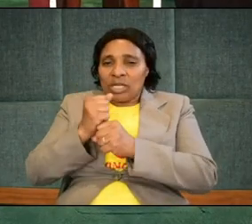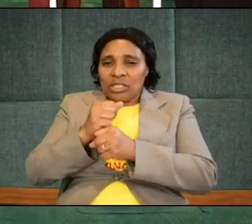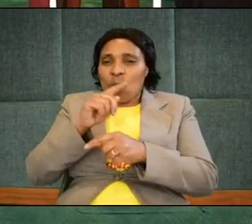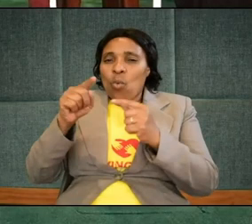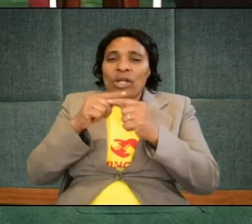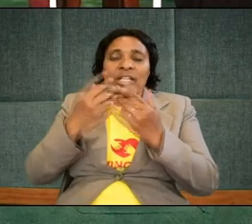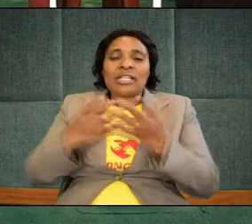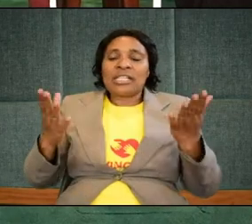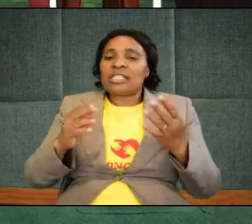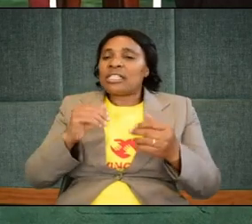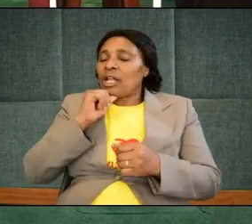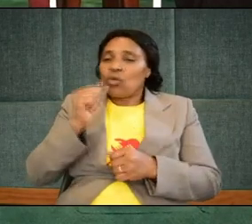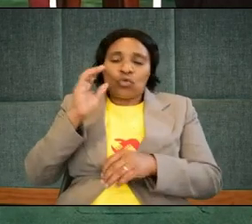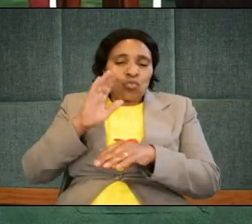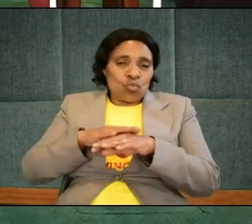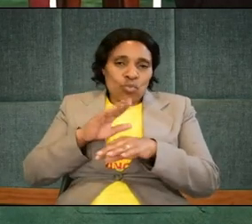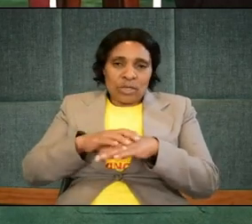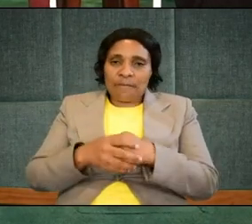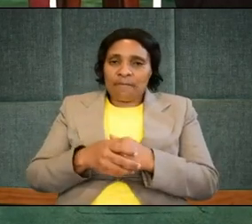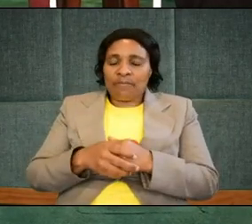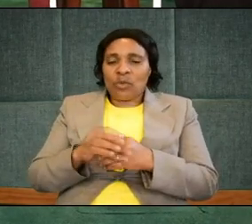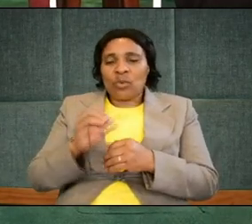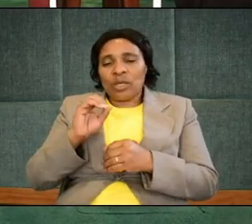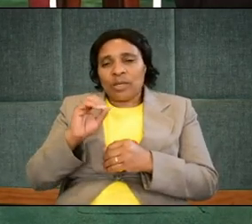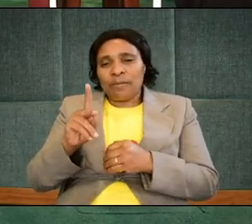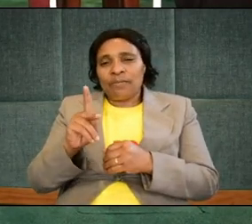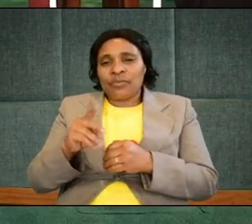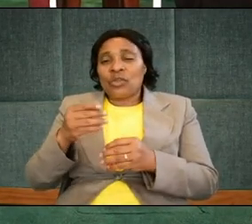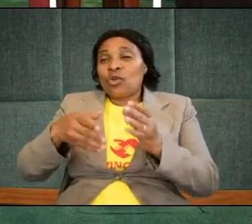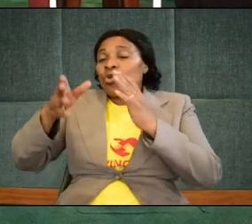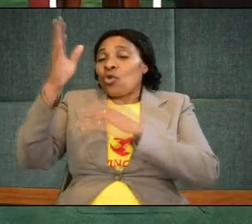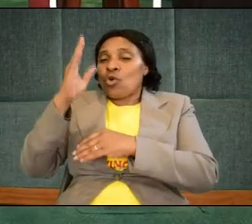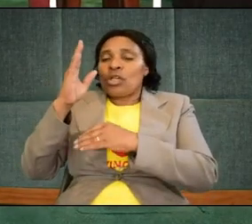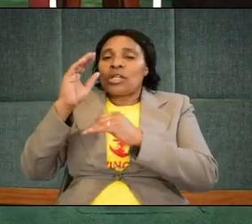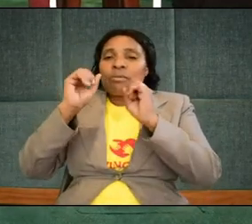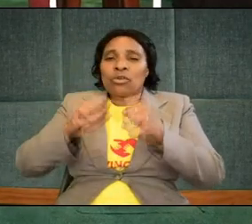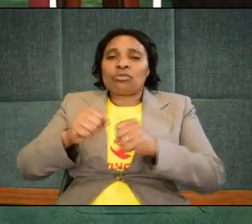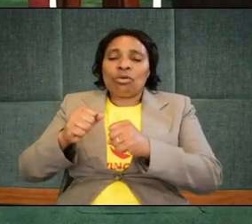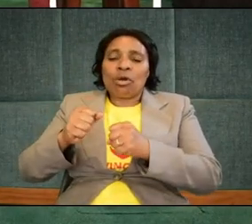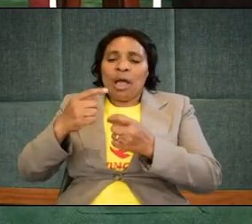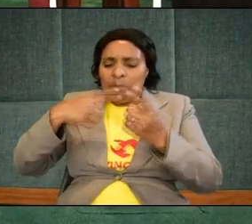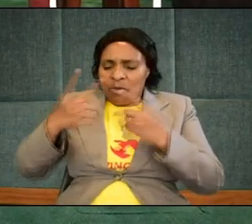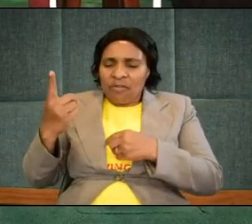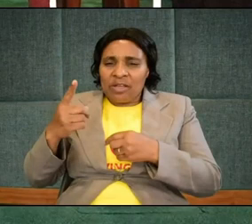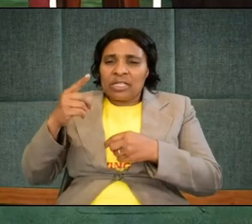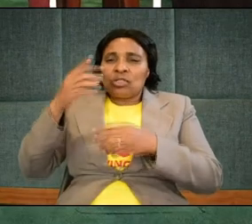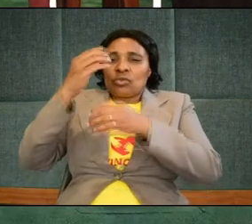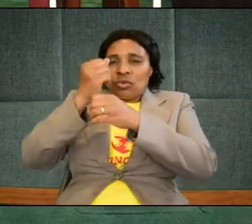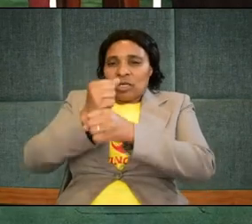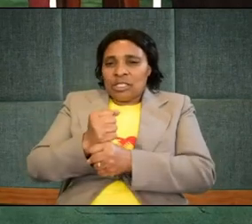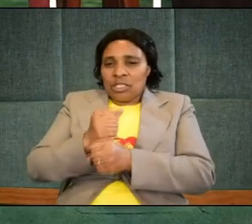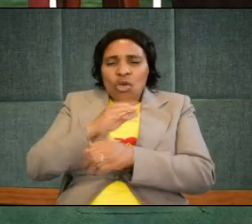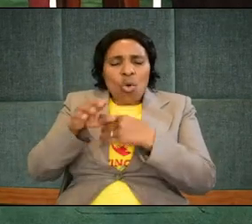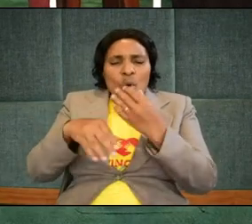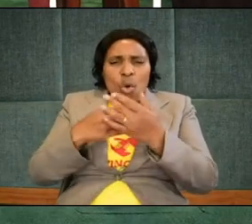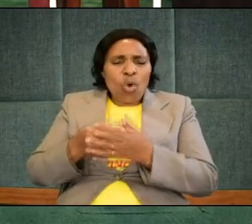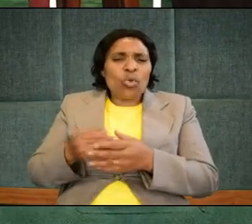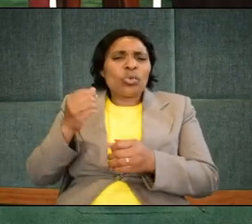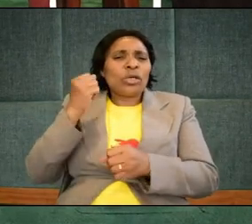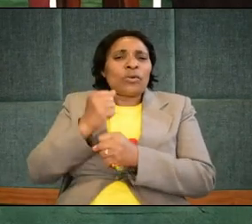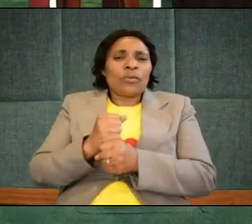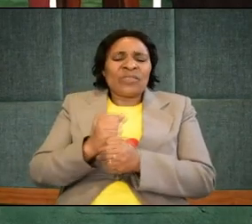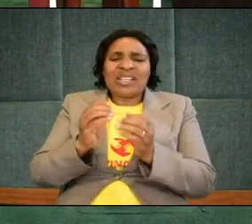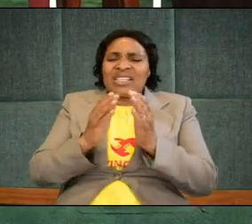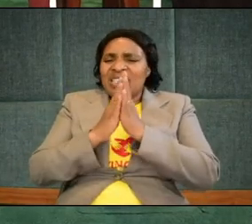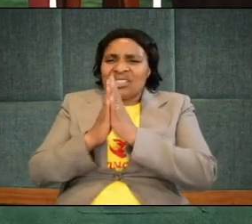look not good. Amen. God has proven trustworthy in all that we do. And the